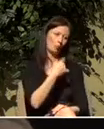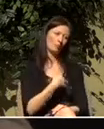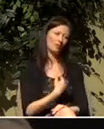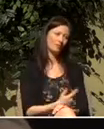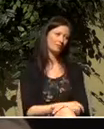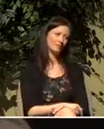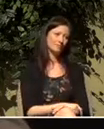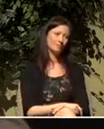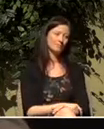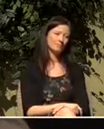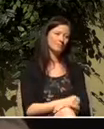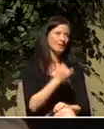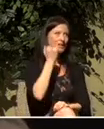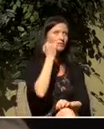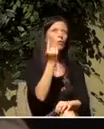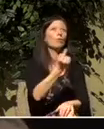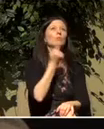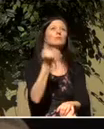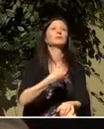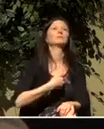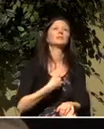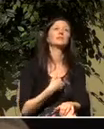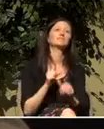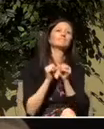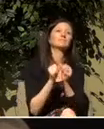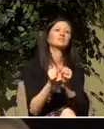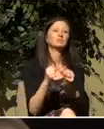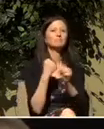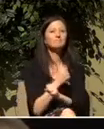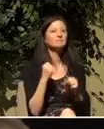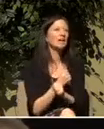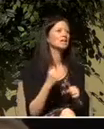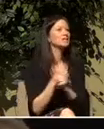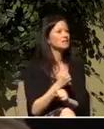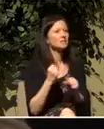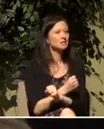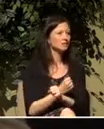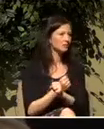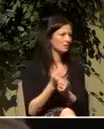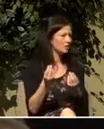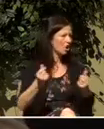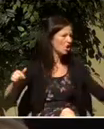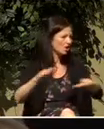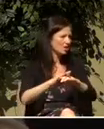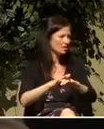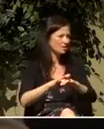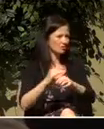if only I had kept fighting in the garden.